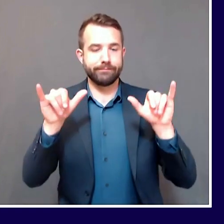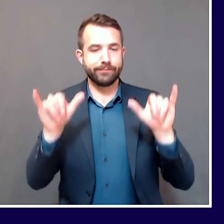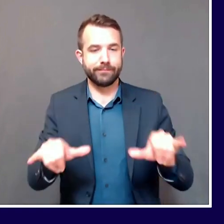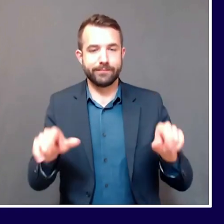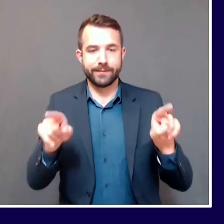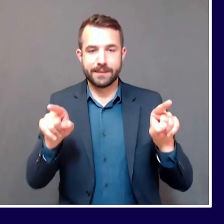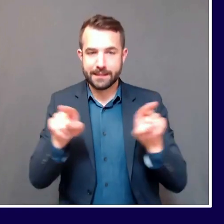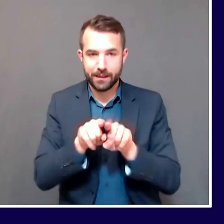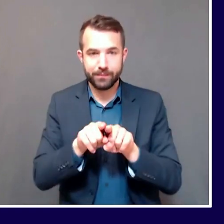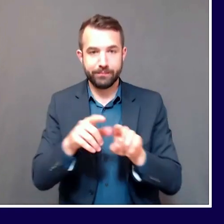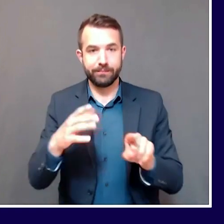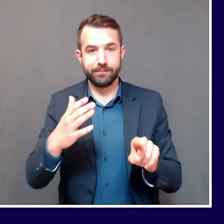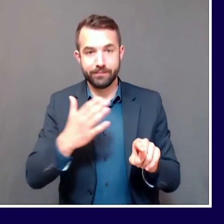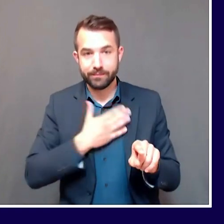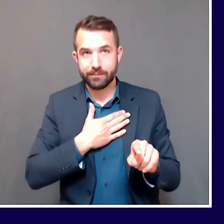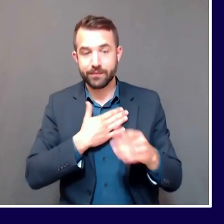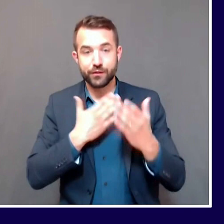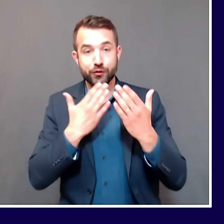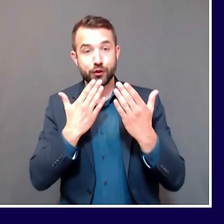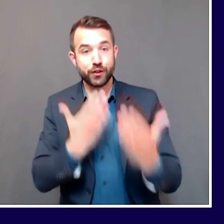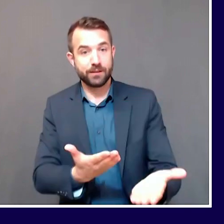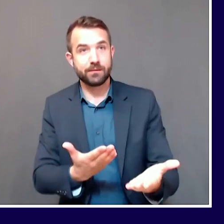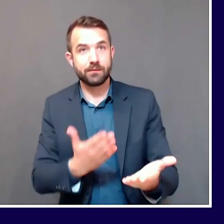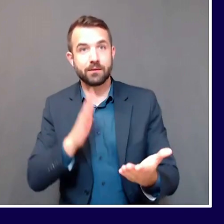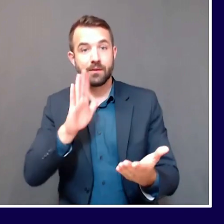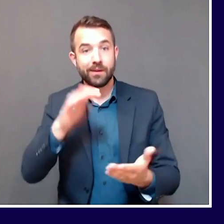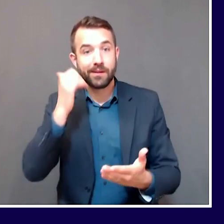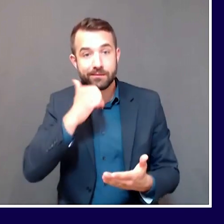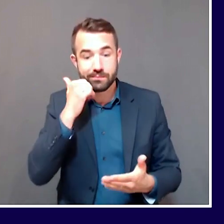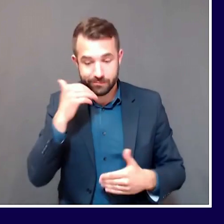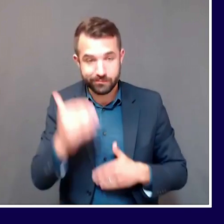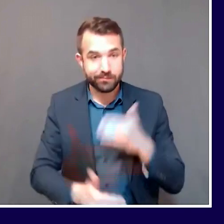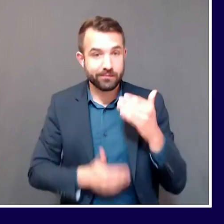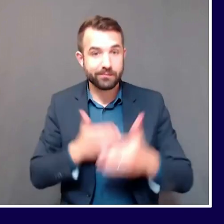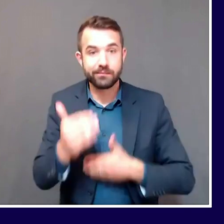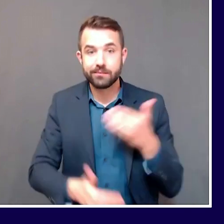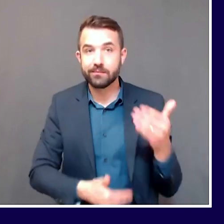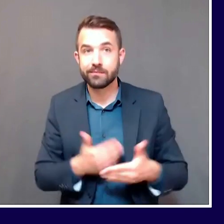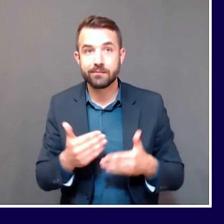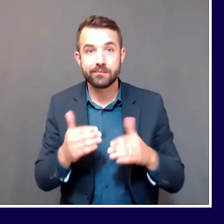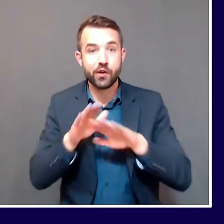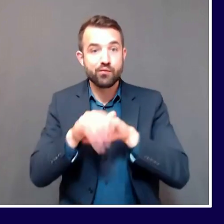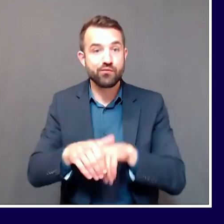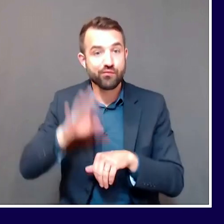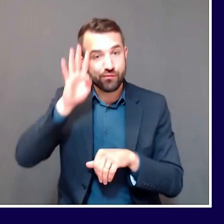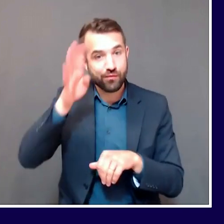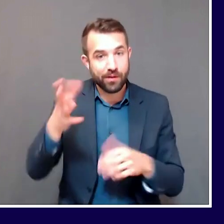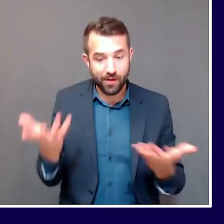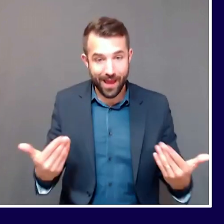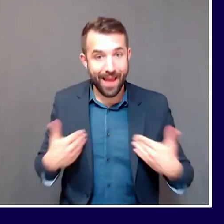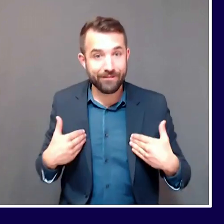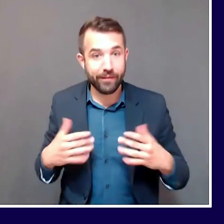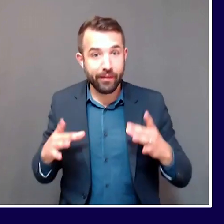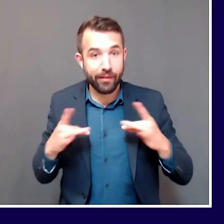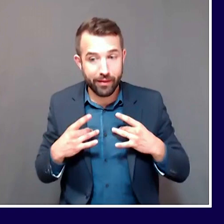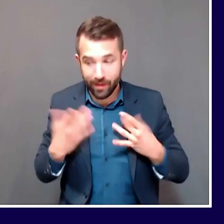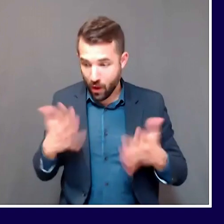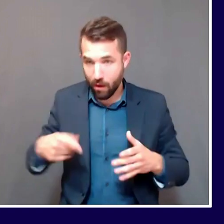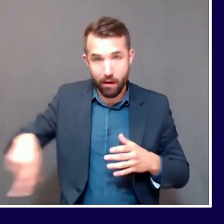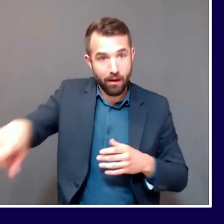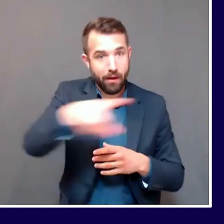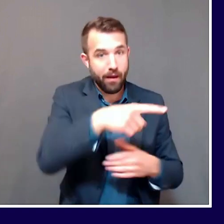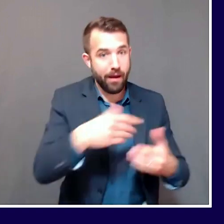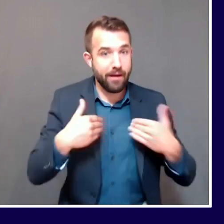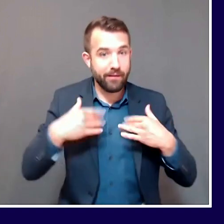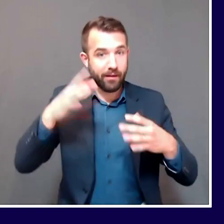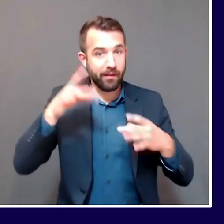day as if the virus were everywhere around them. In our modern world, being as we are in 2020,